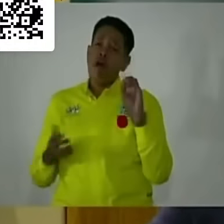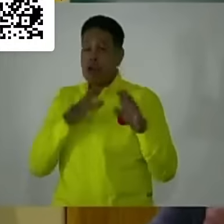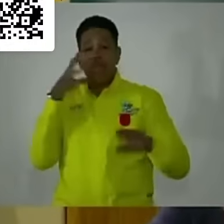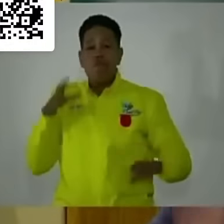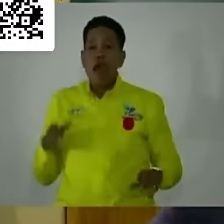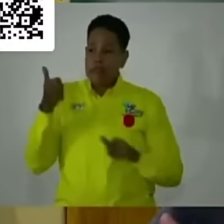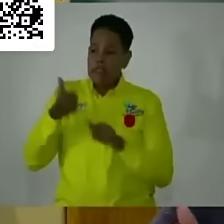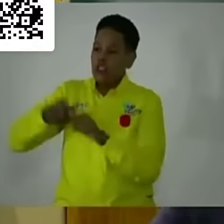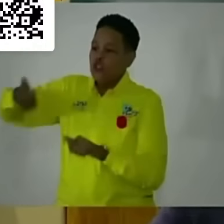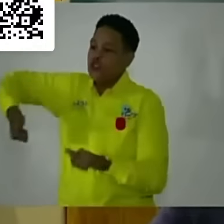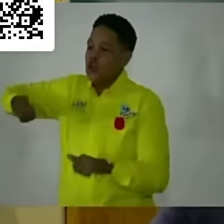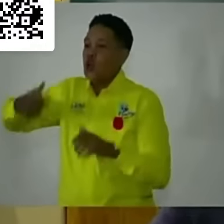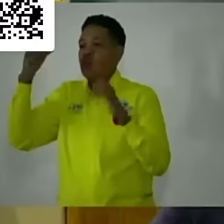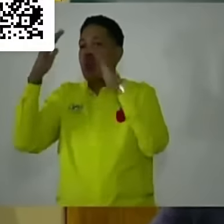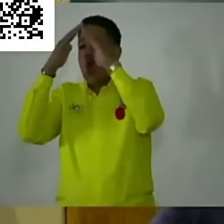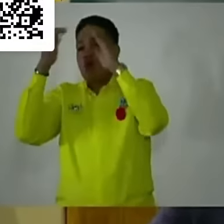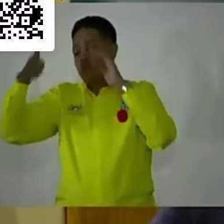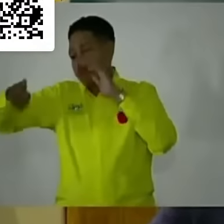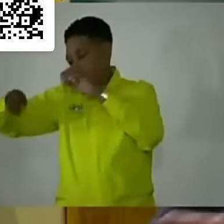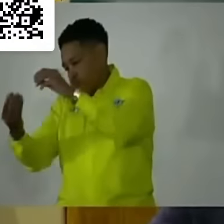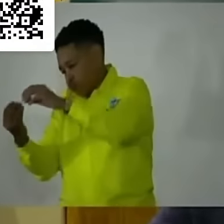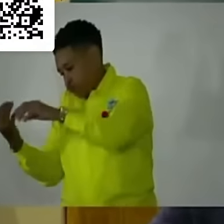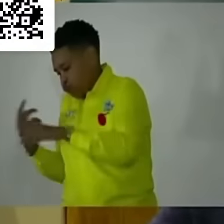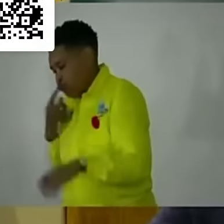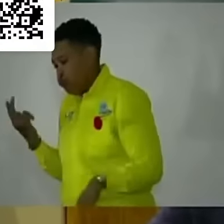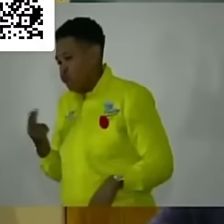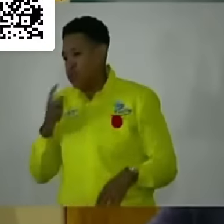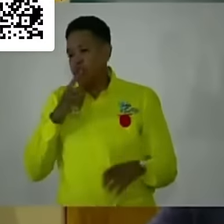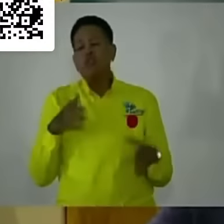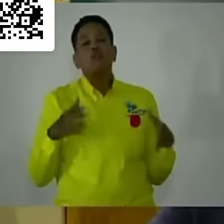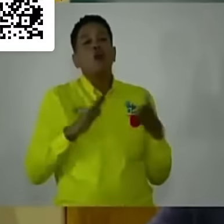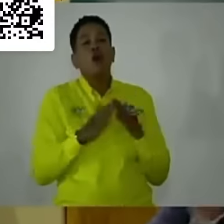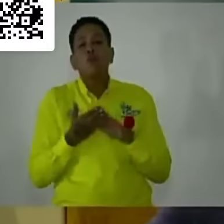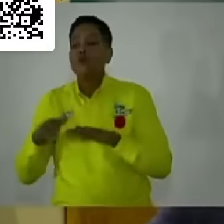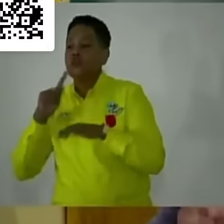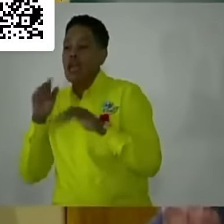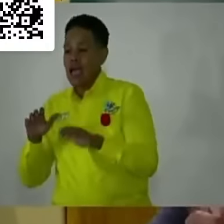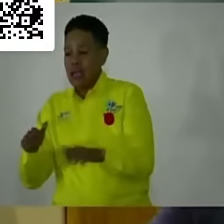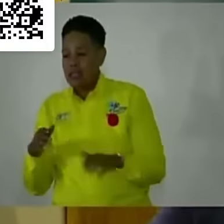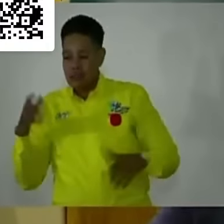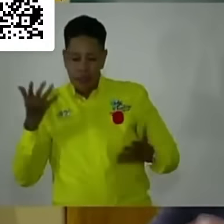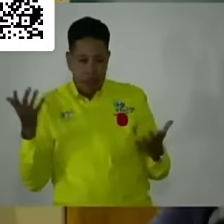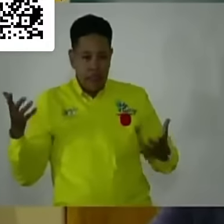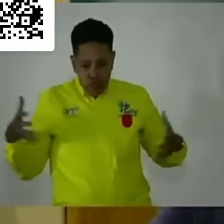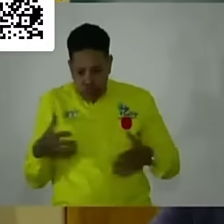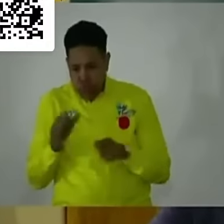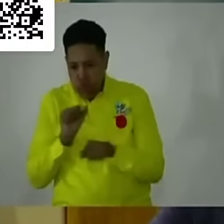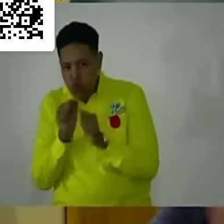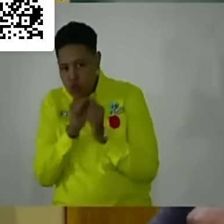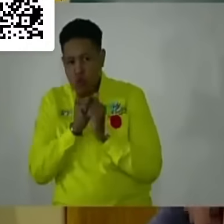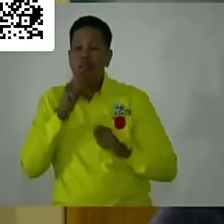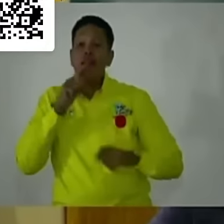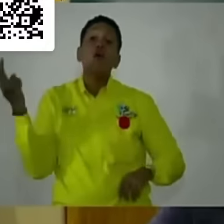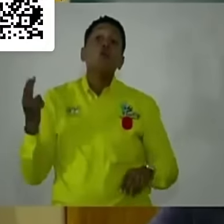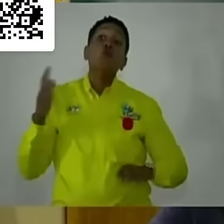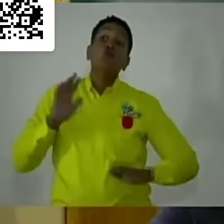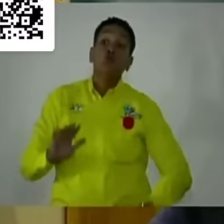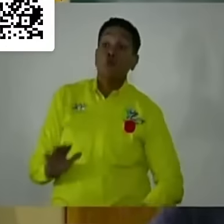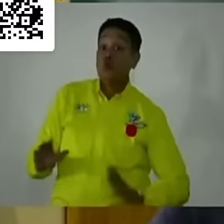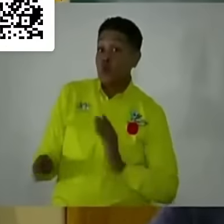now has their own greenhouse. Clearly they use communal activities to do pruning, things of that nature, and utilize